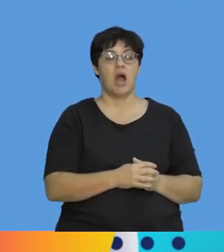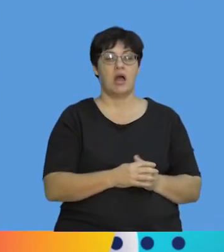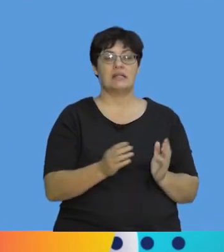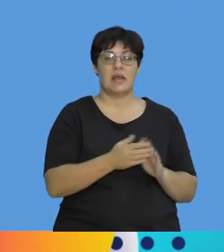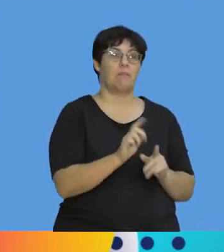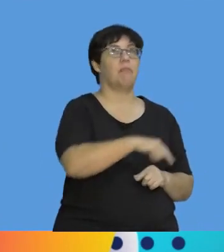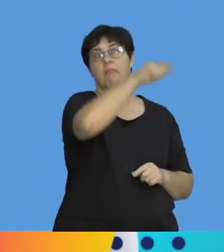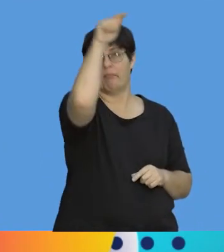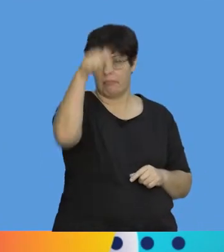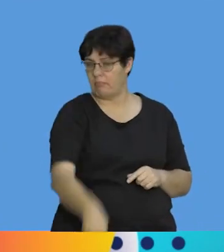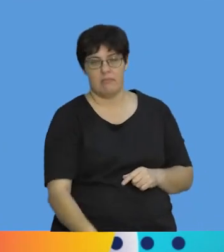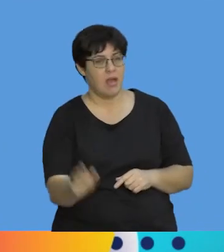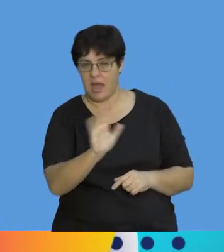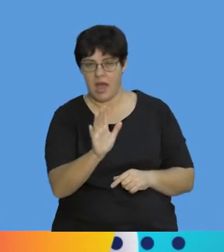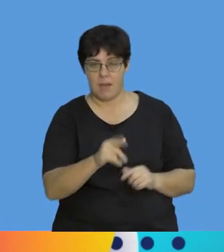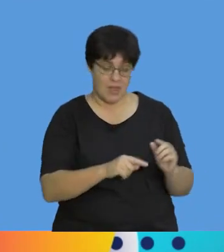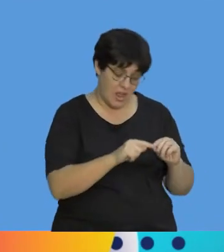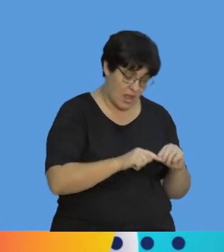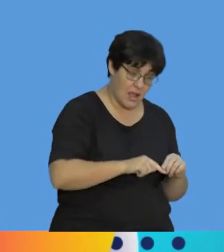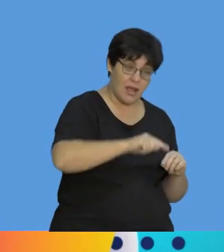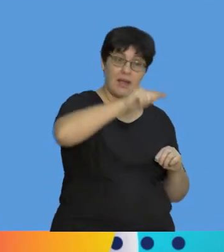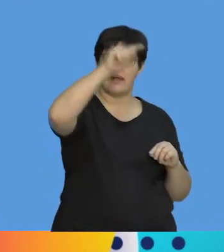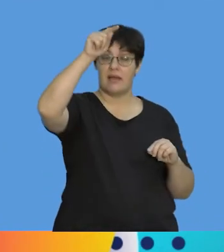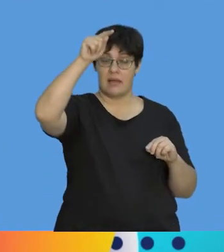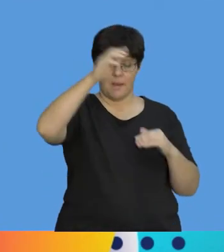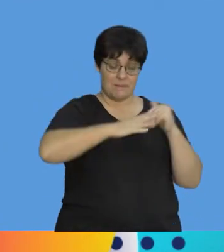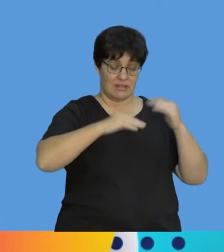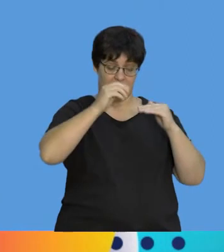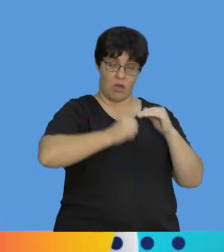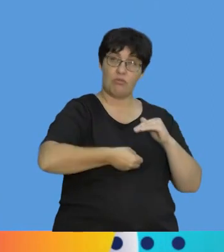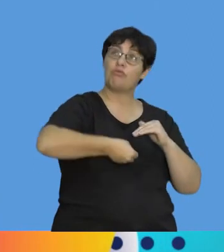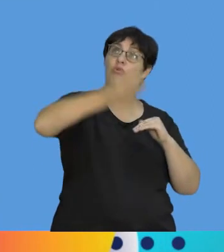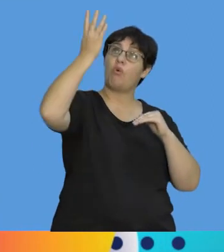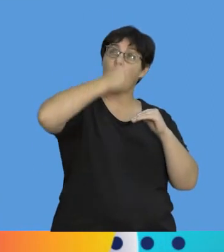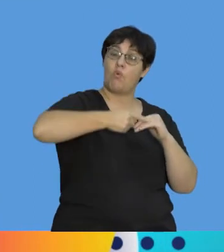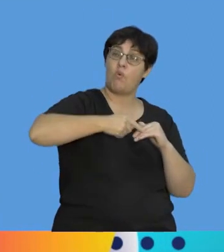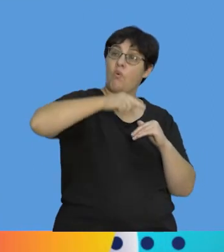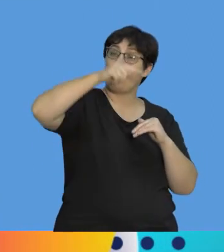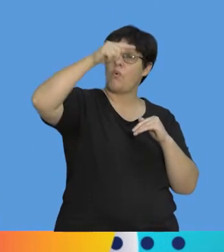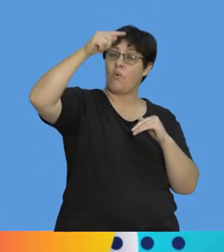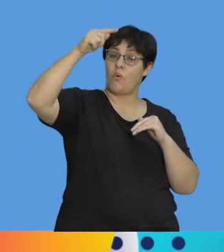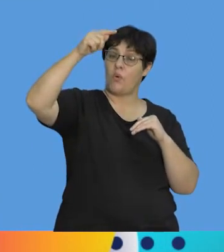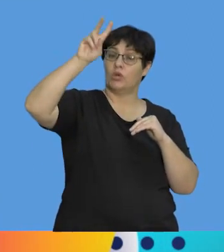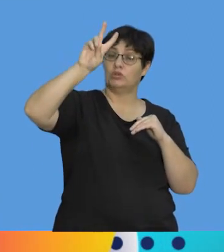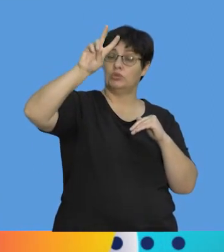the time it took to get to the ground. It's not. So here's the building. It gets thrown up and it takes